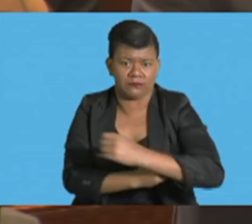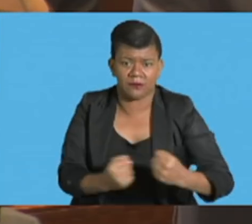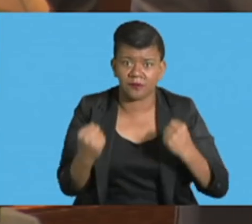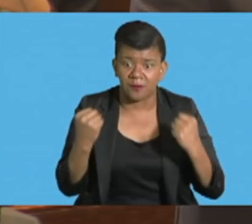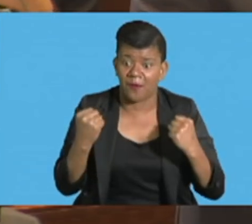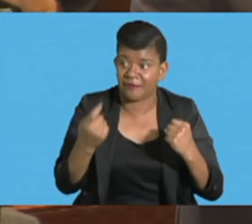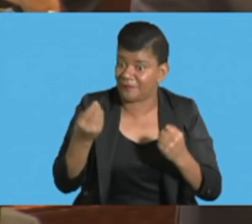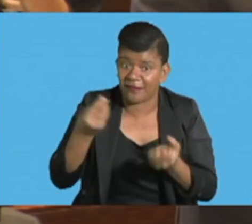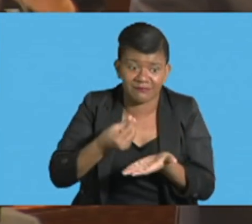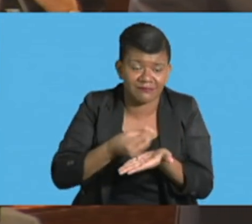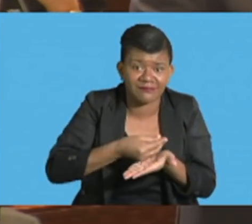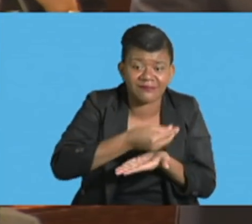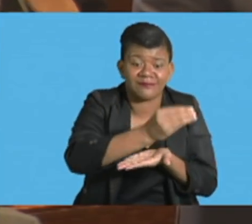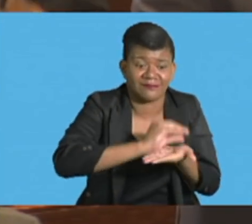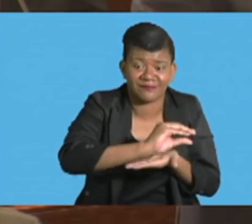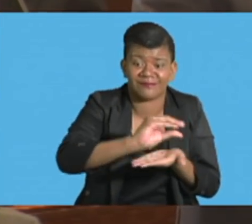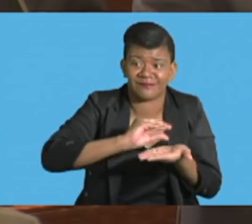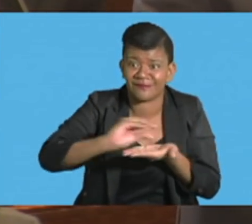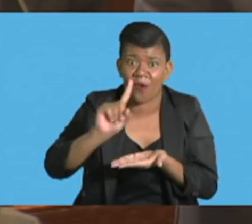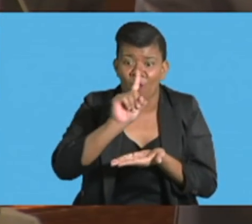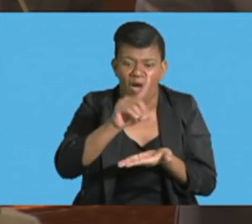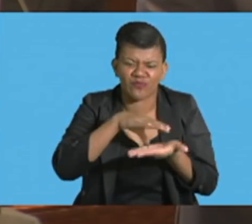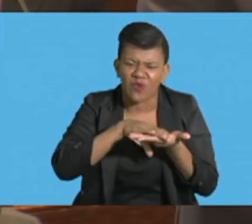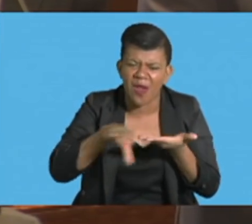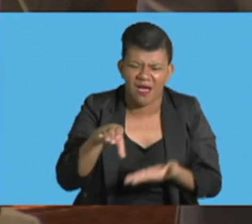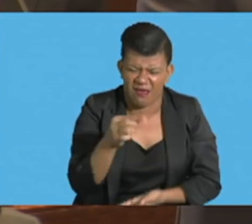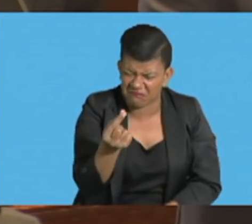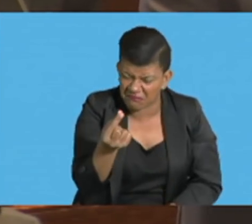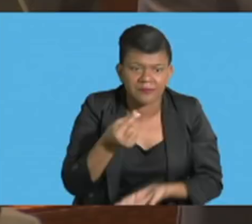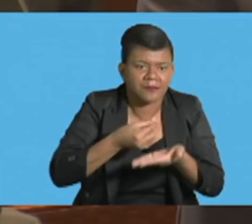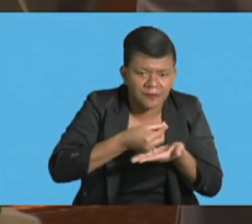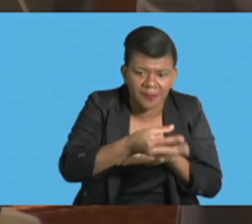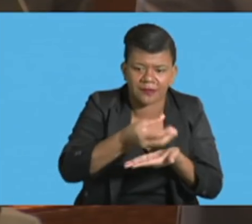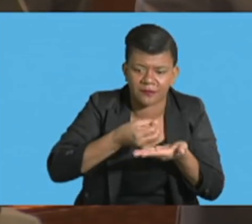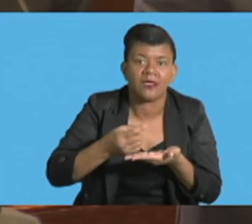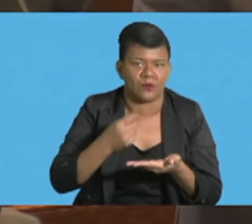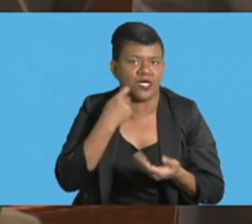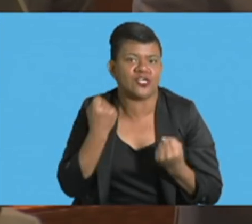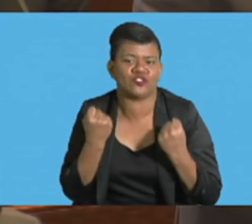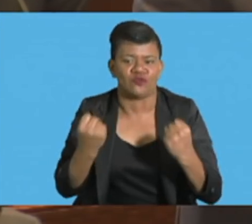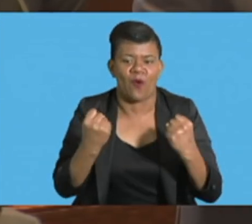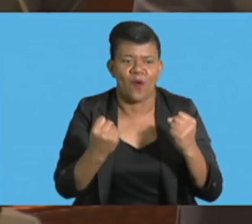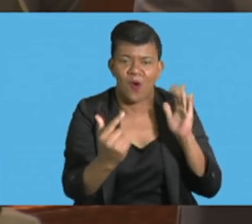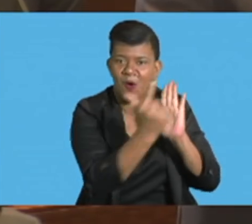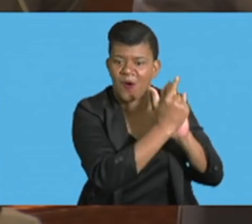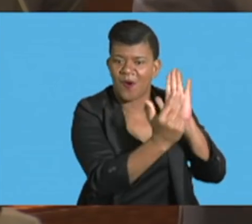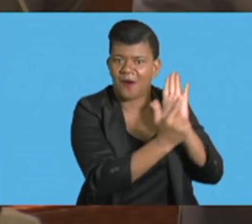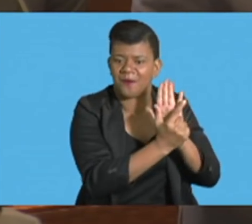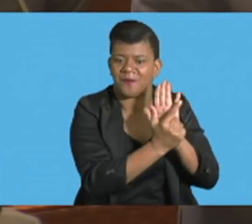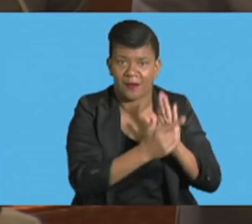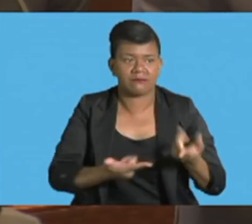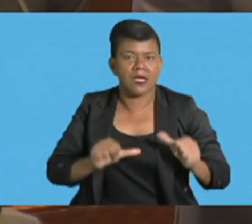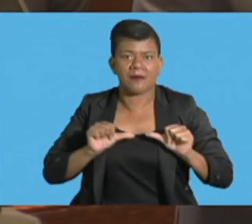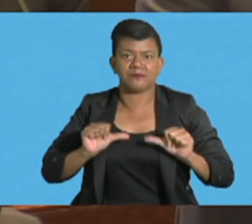in one of these pillars. Strengthening law and order, protecting our natural environment, empowering